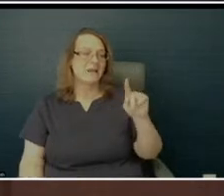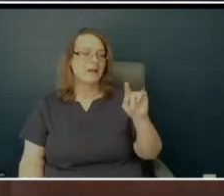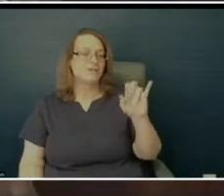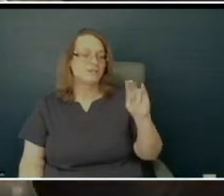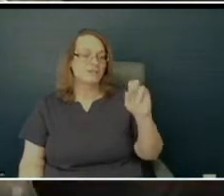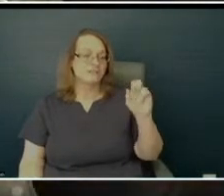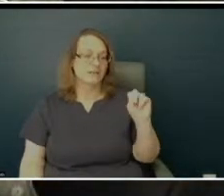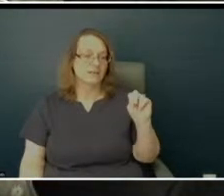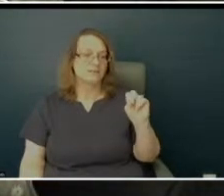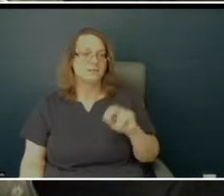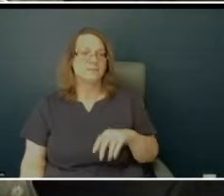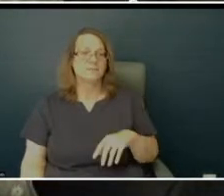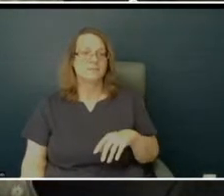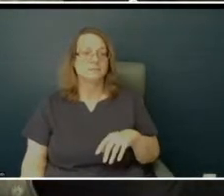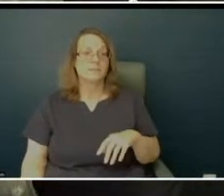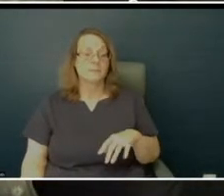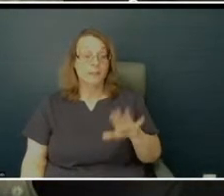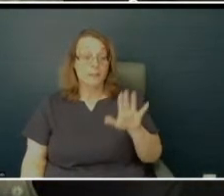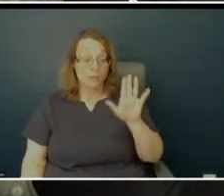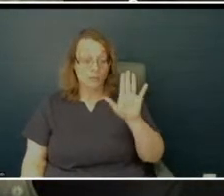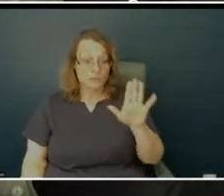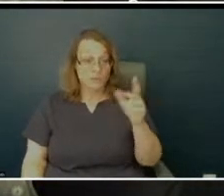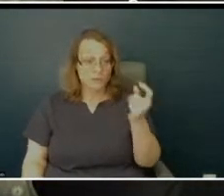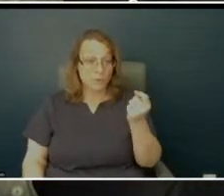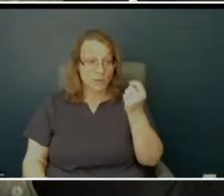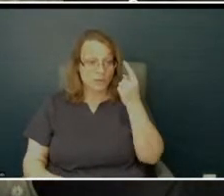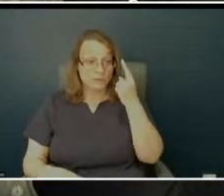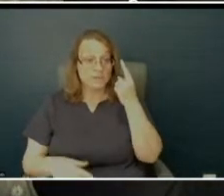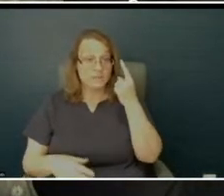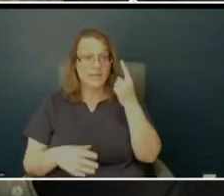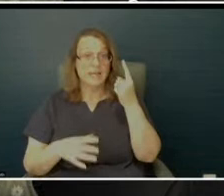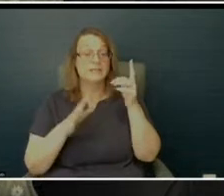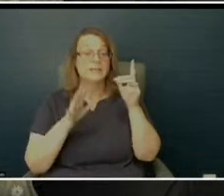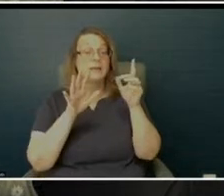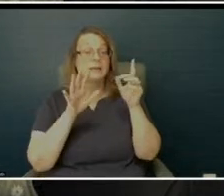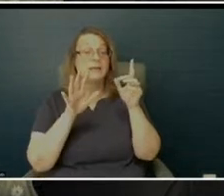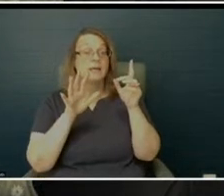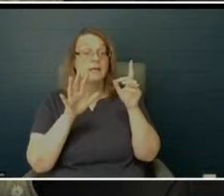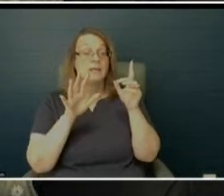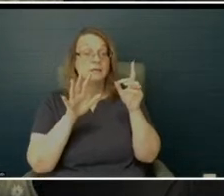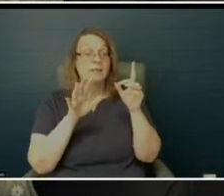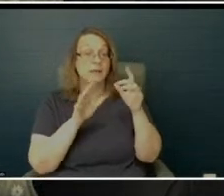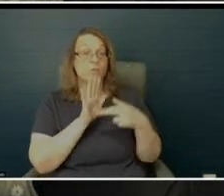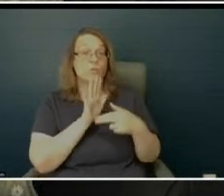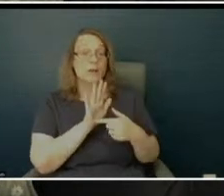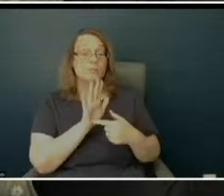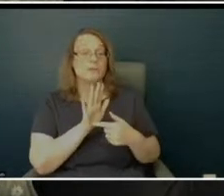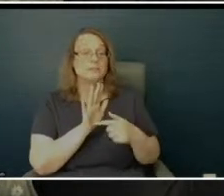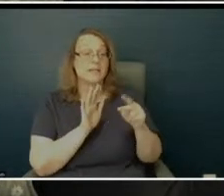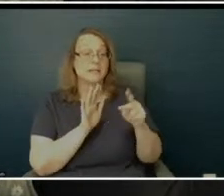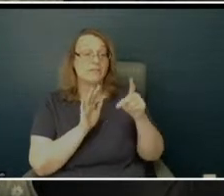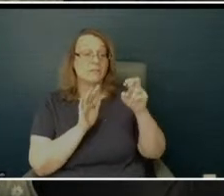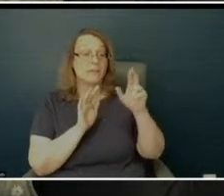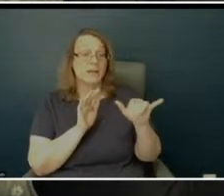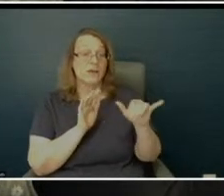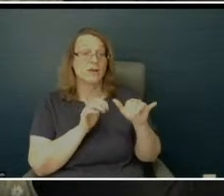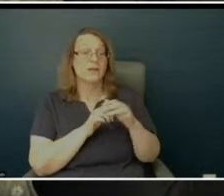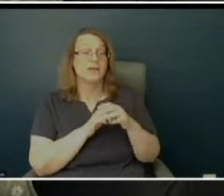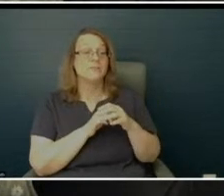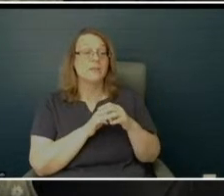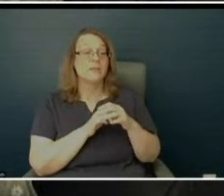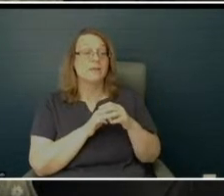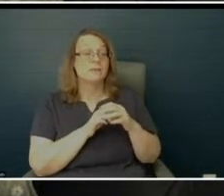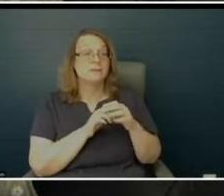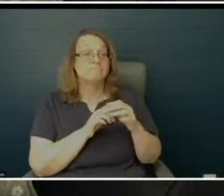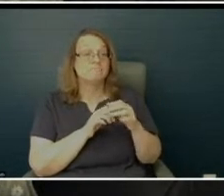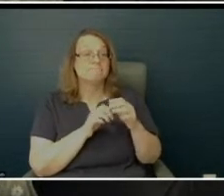Was it your understanding that Representative Perry was pushing for a specific person to take over the department? He wanted Mr. Jeff Clark to take over the Department